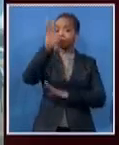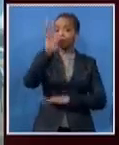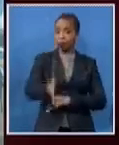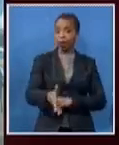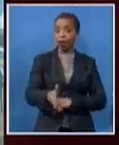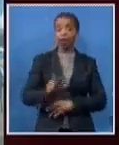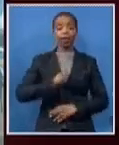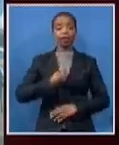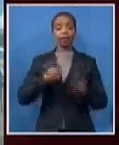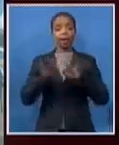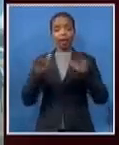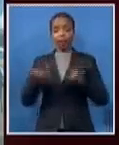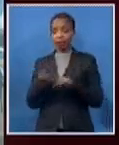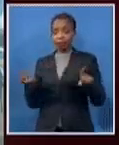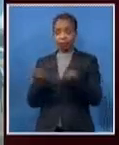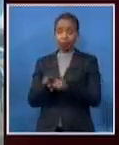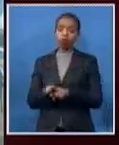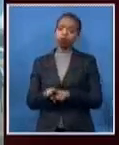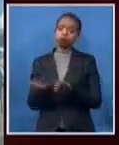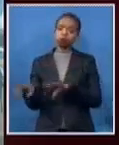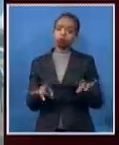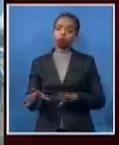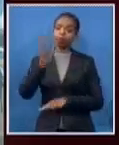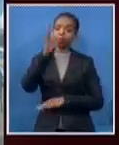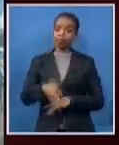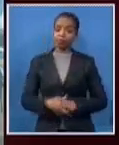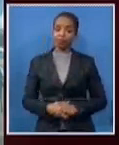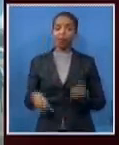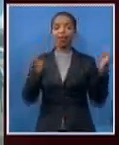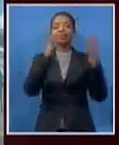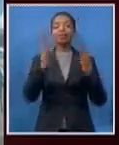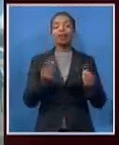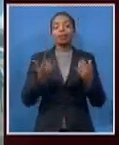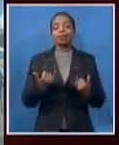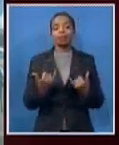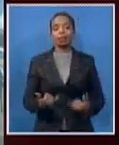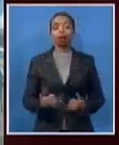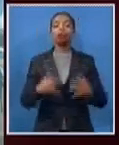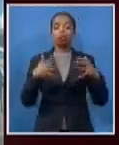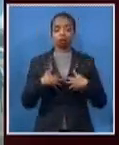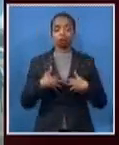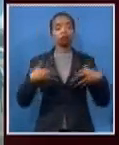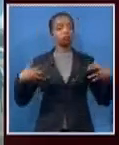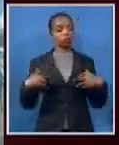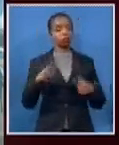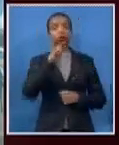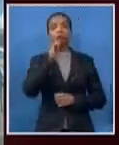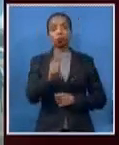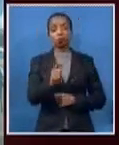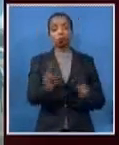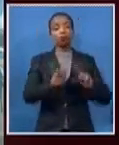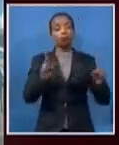numbers, stunning as they are now and devastating as they are, will only go up. And we're really saying that the focus